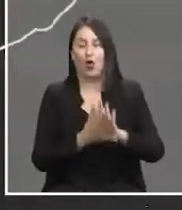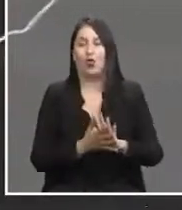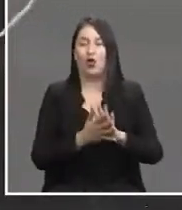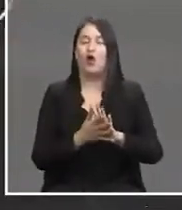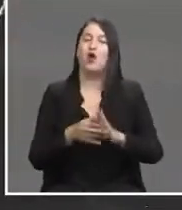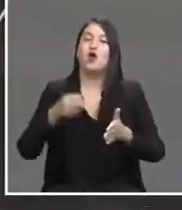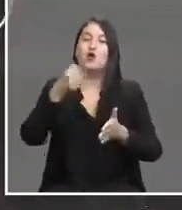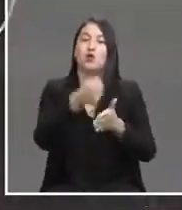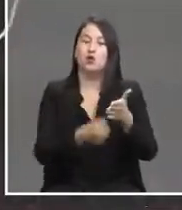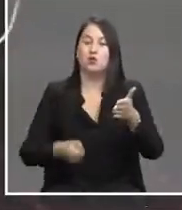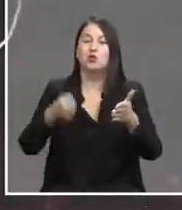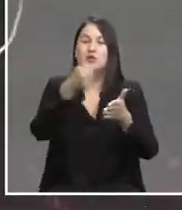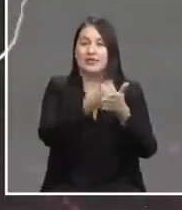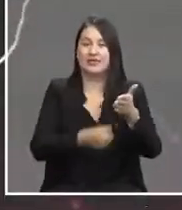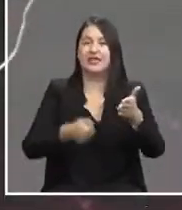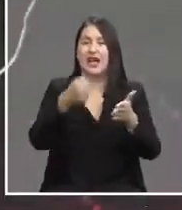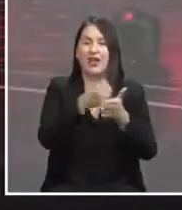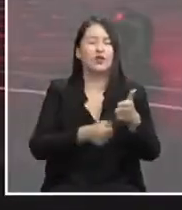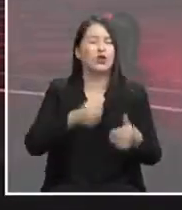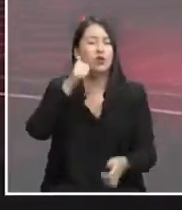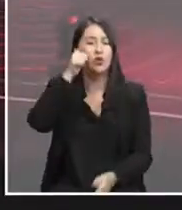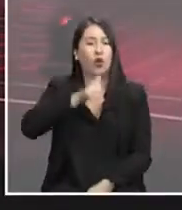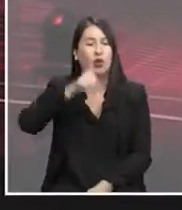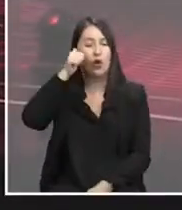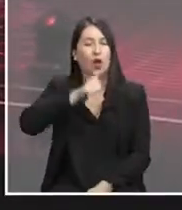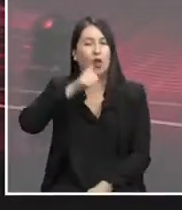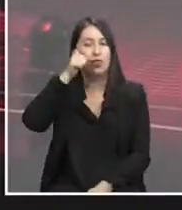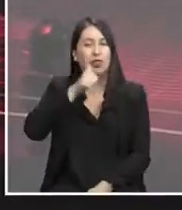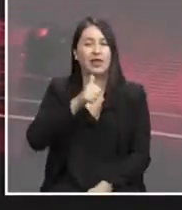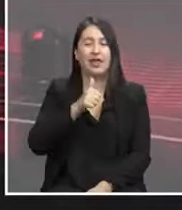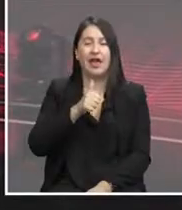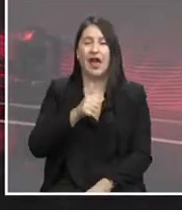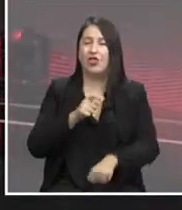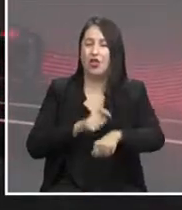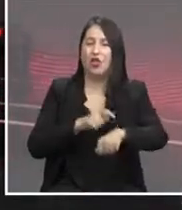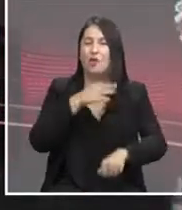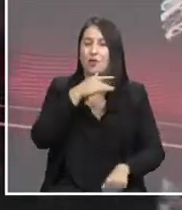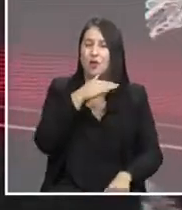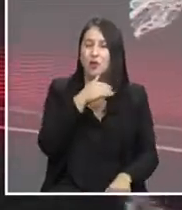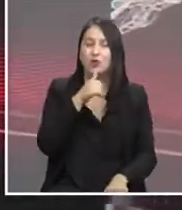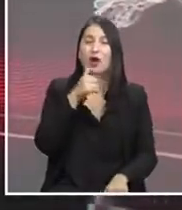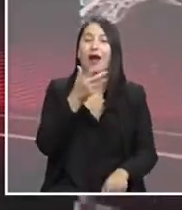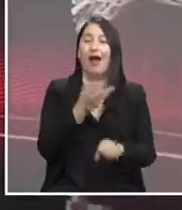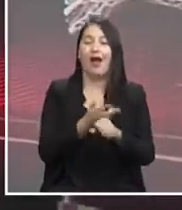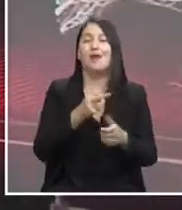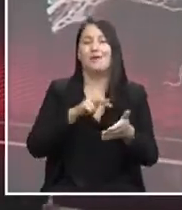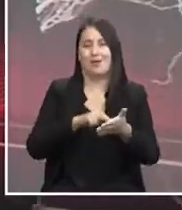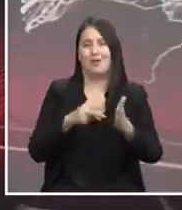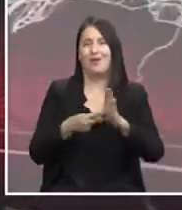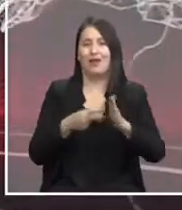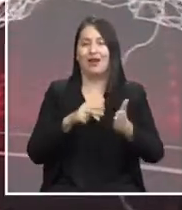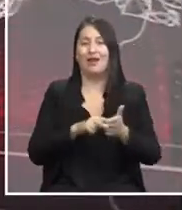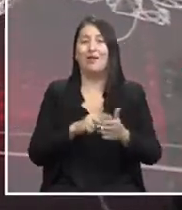every minute, there is something, there is an attack, there is a conflict that rages out.